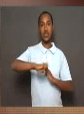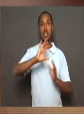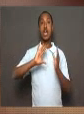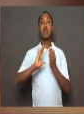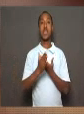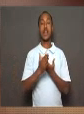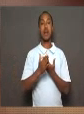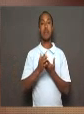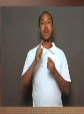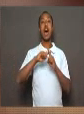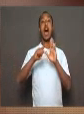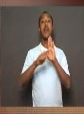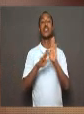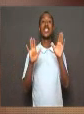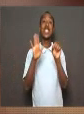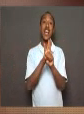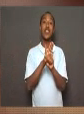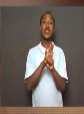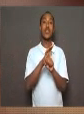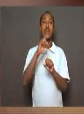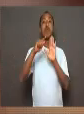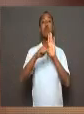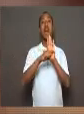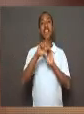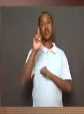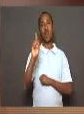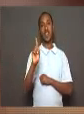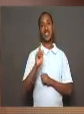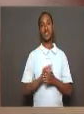it becomes an ion with a charge of -1.